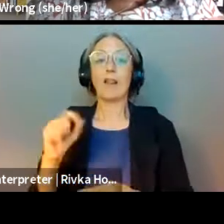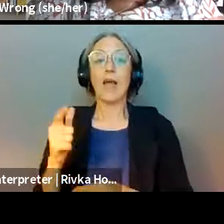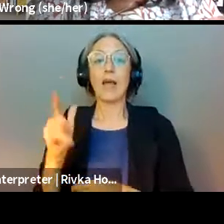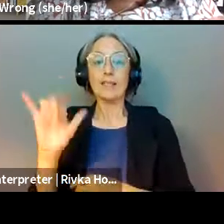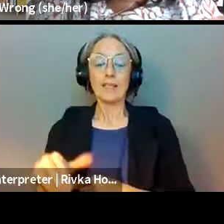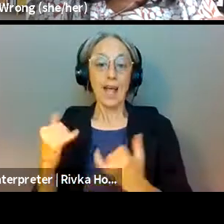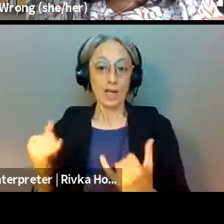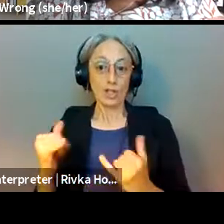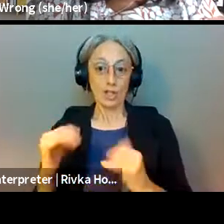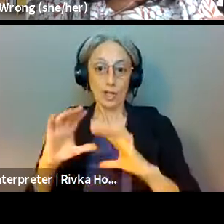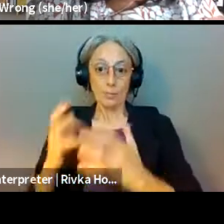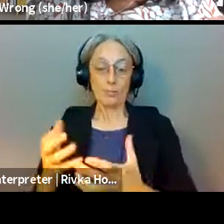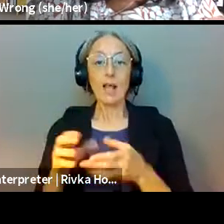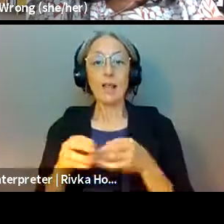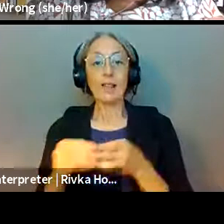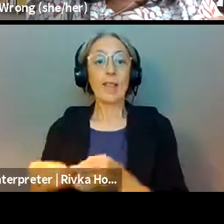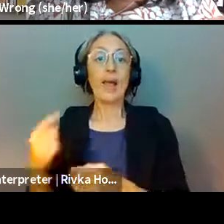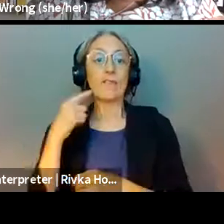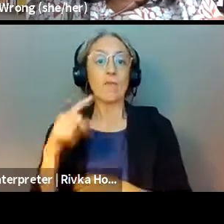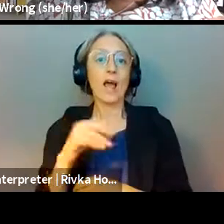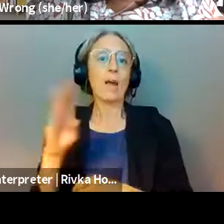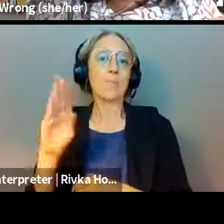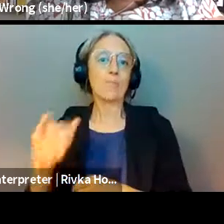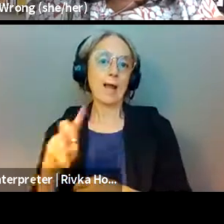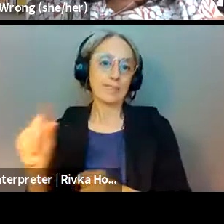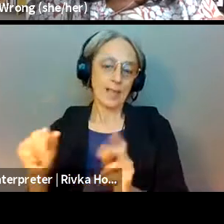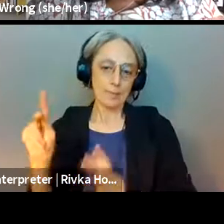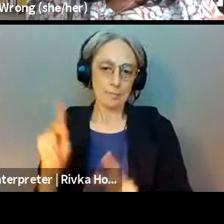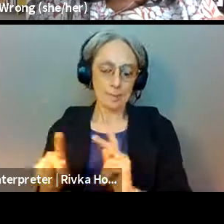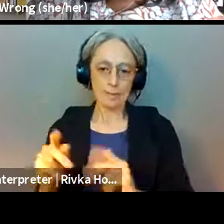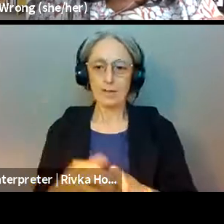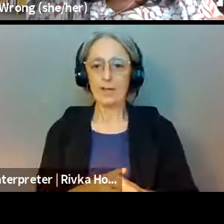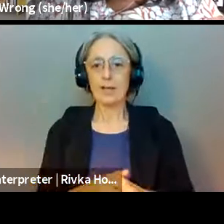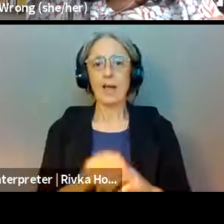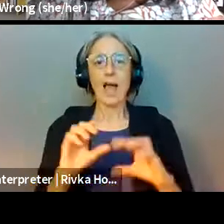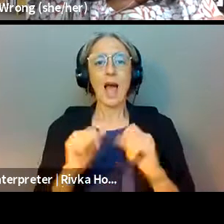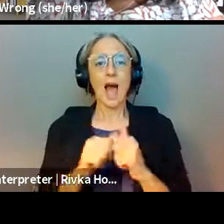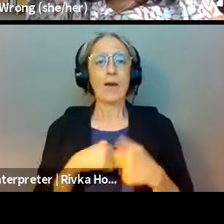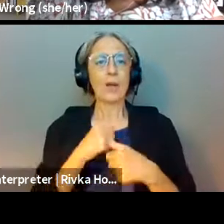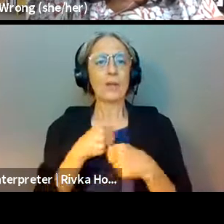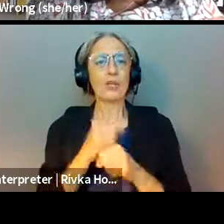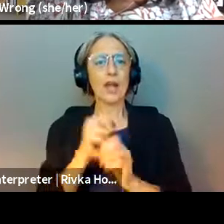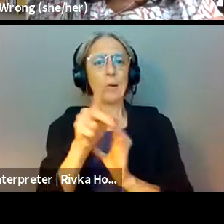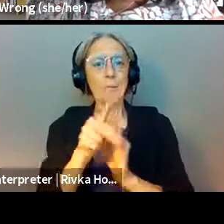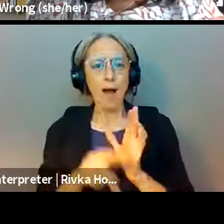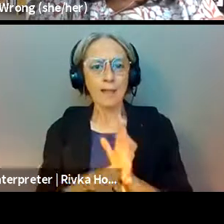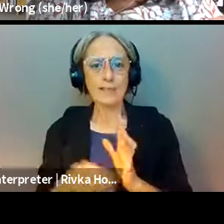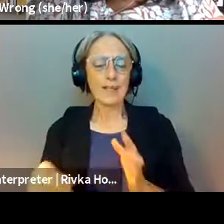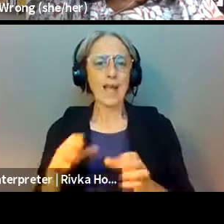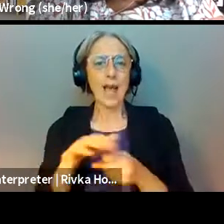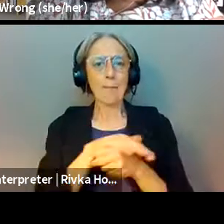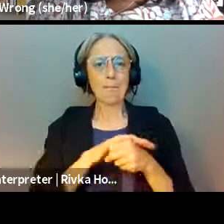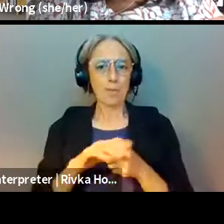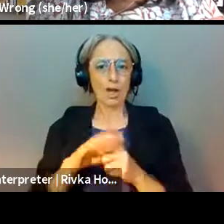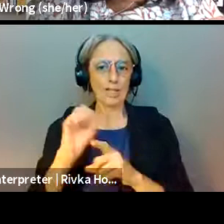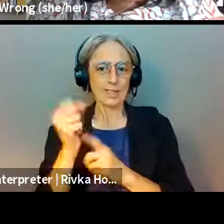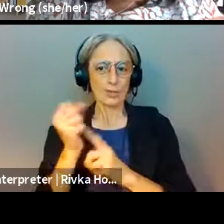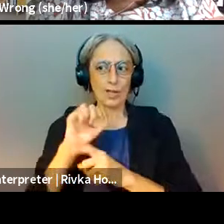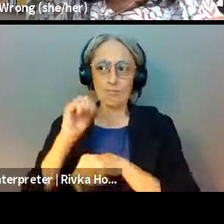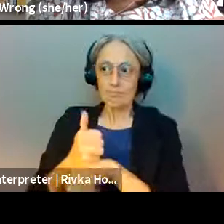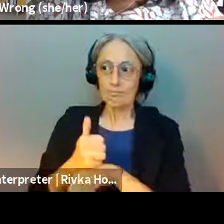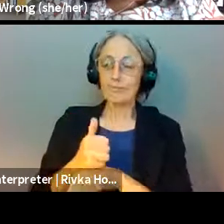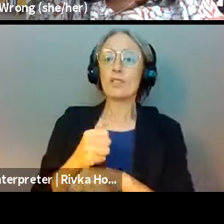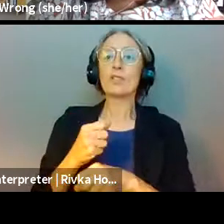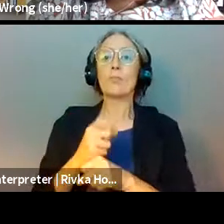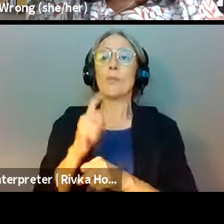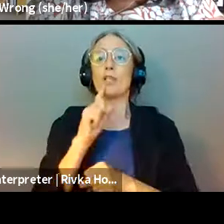led for and by disabled people. Specifically, how can we create the policy and market conditions so that affordable,